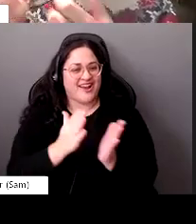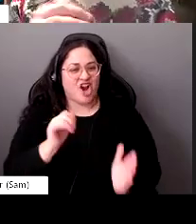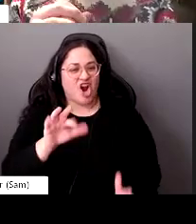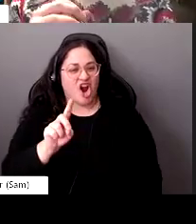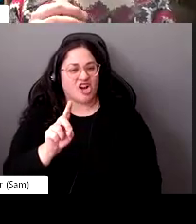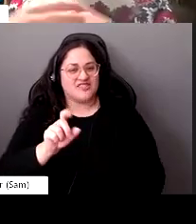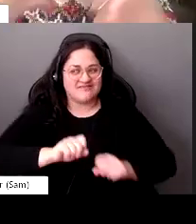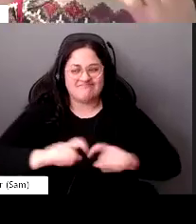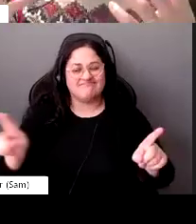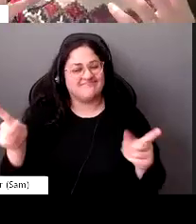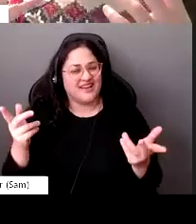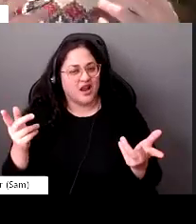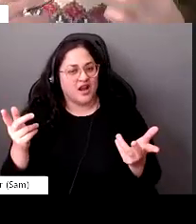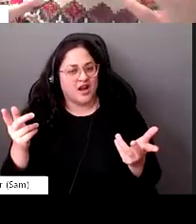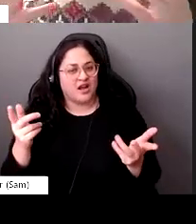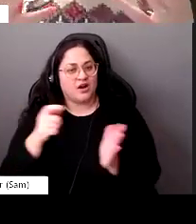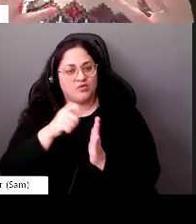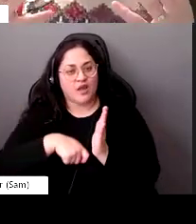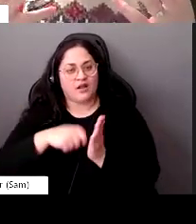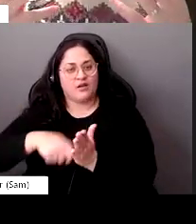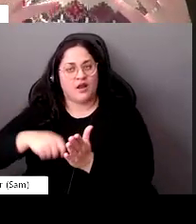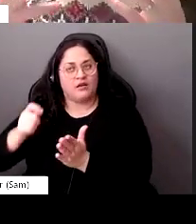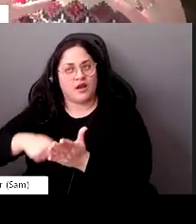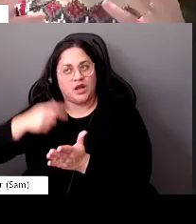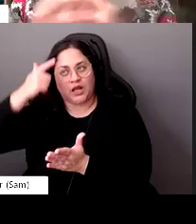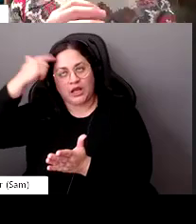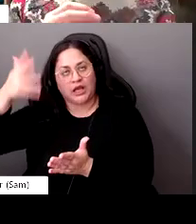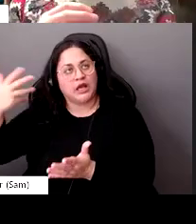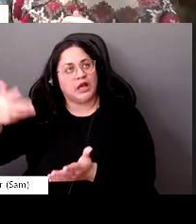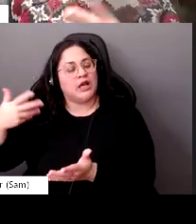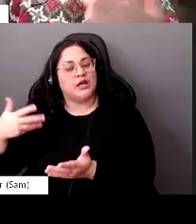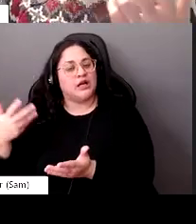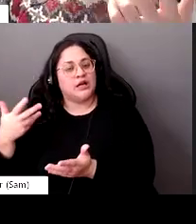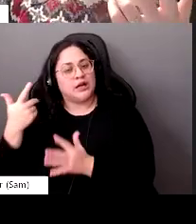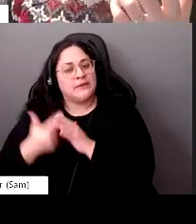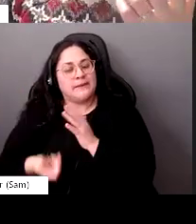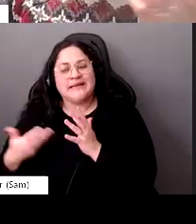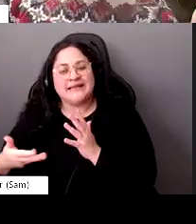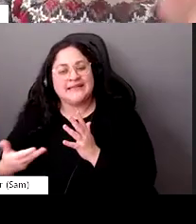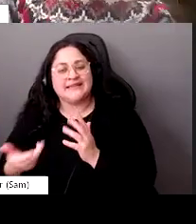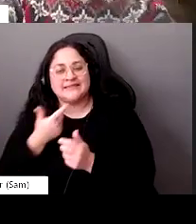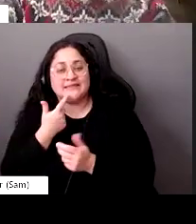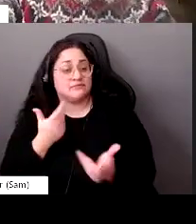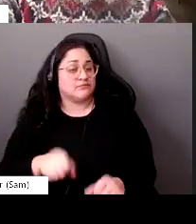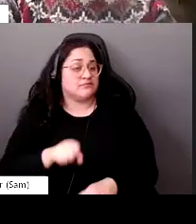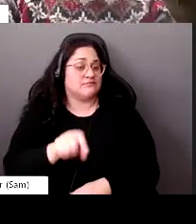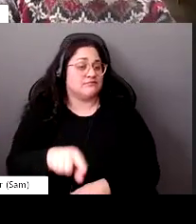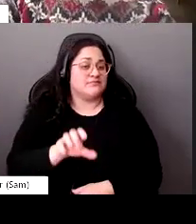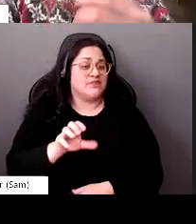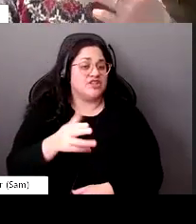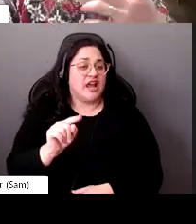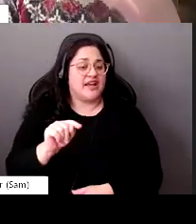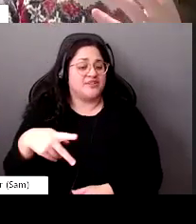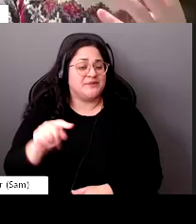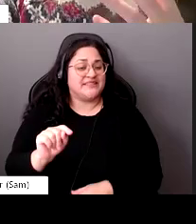difficult, and you're running out of ideas. You're trying to be original, but, it's not always so easy. You can ask ChatGPT very briefly